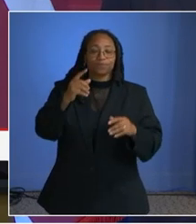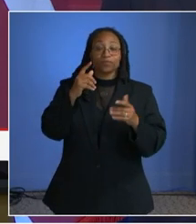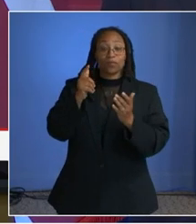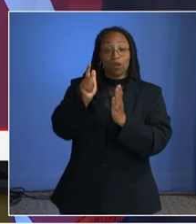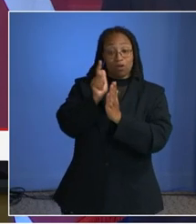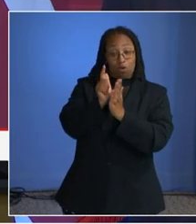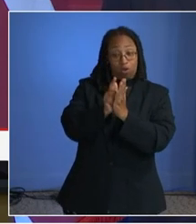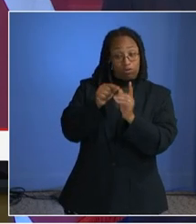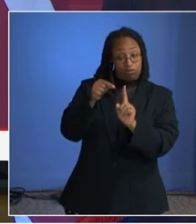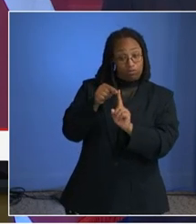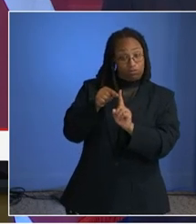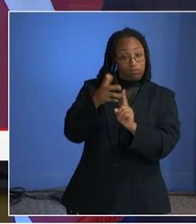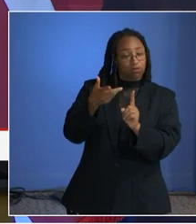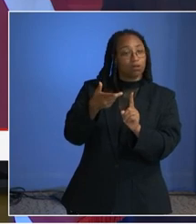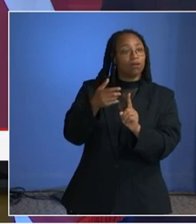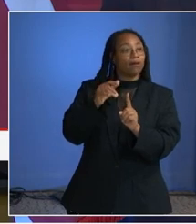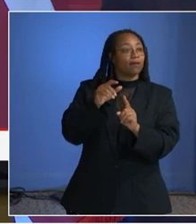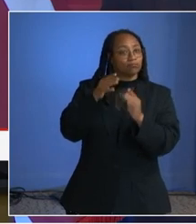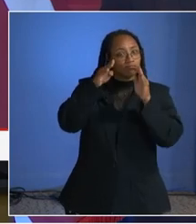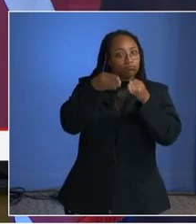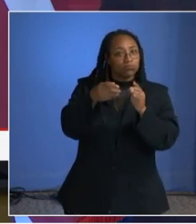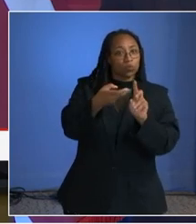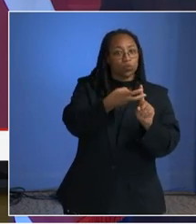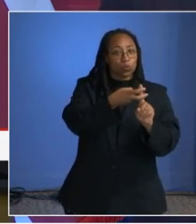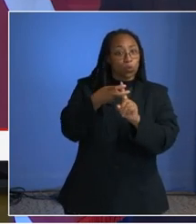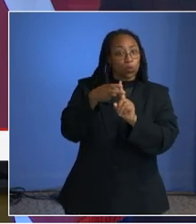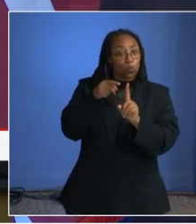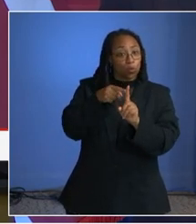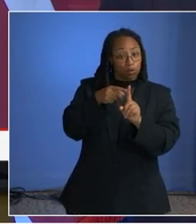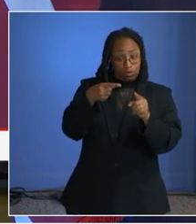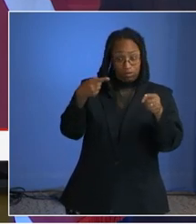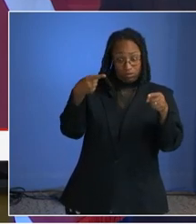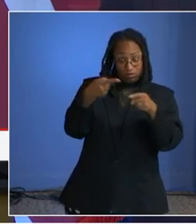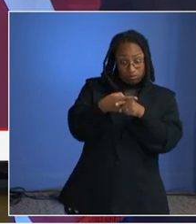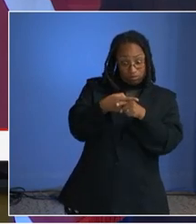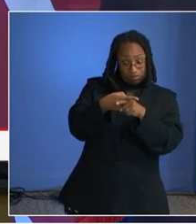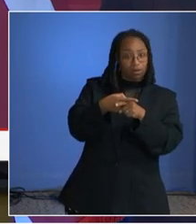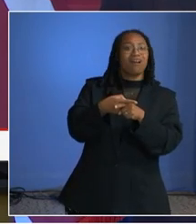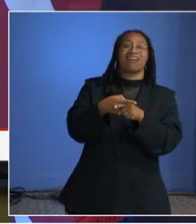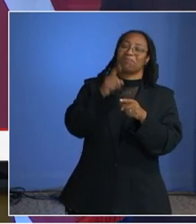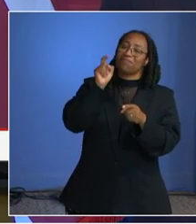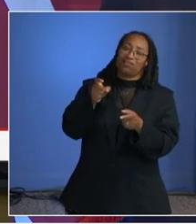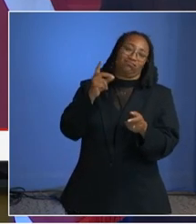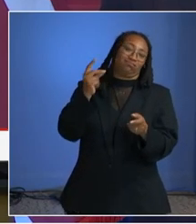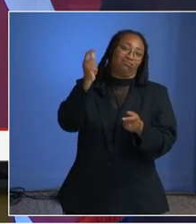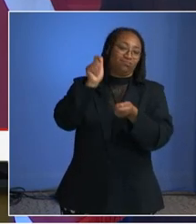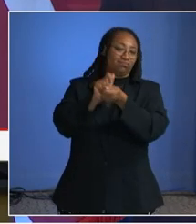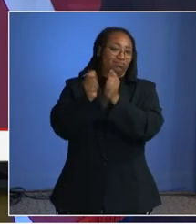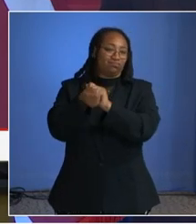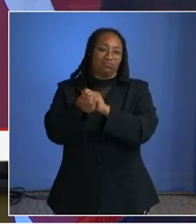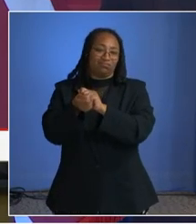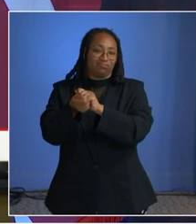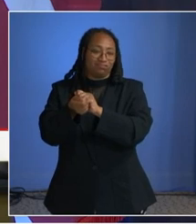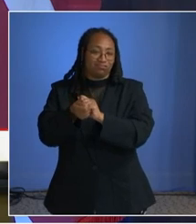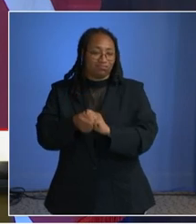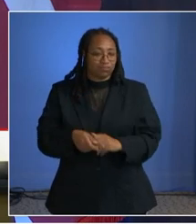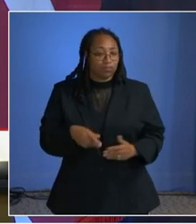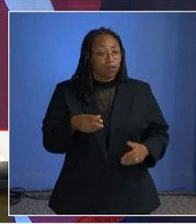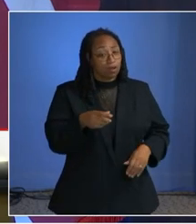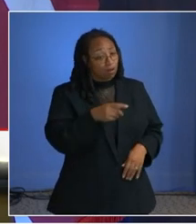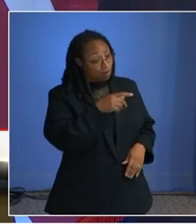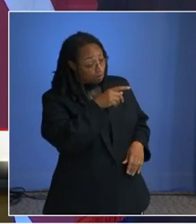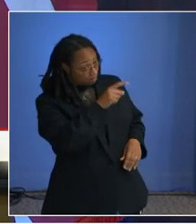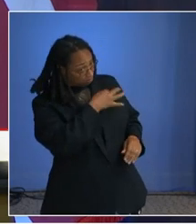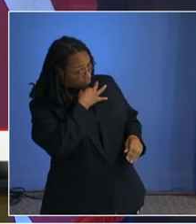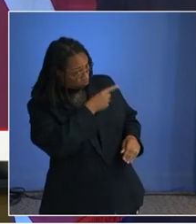I've said repeatedly I don't support some of the laws on the books. And we expect to, as we do with anything where we see gaps in the